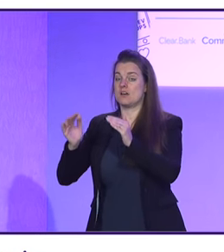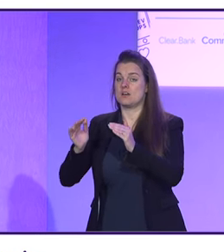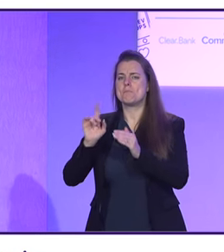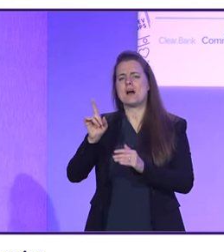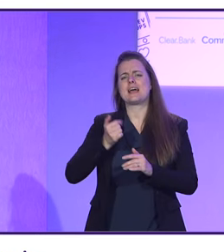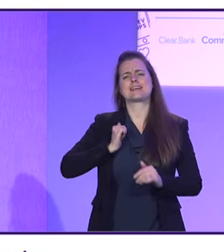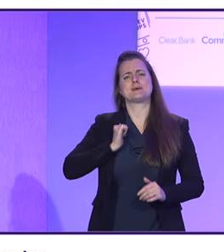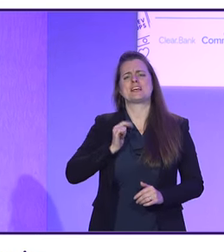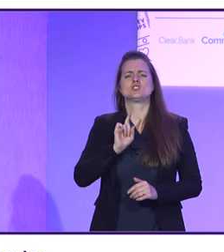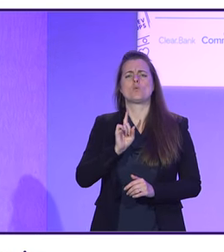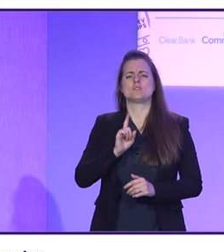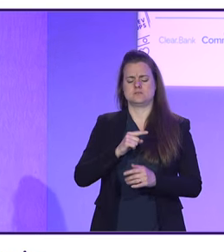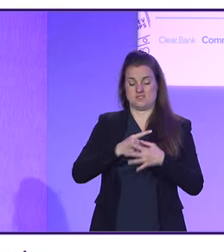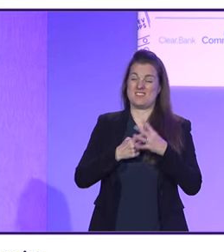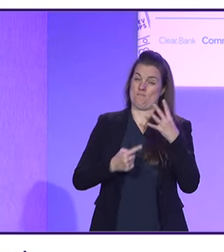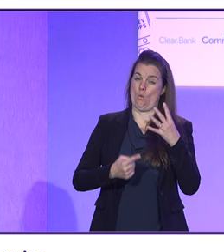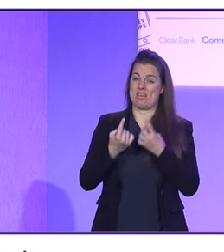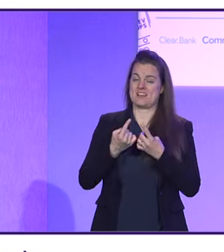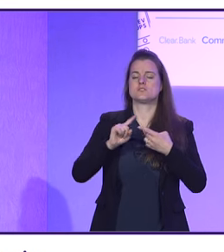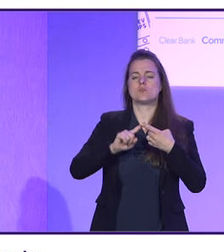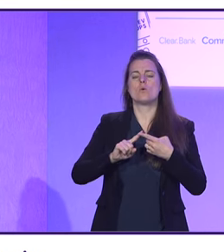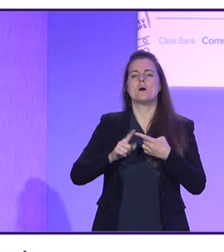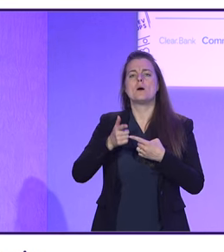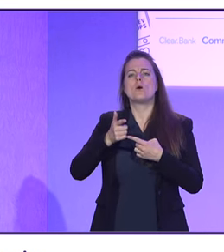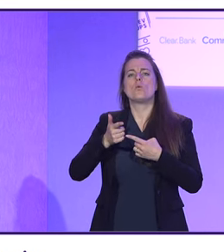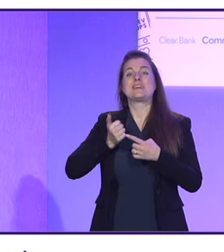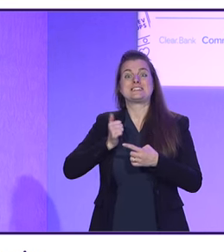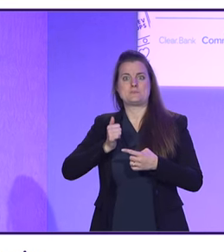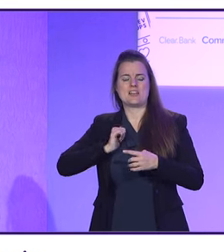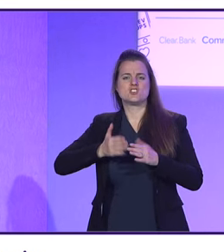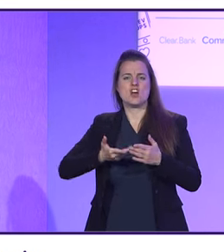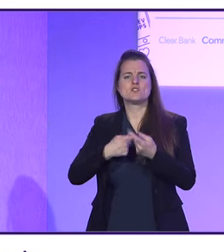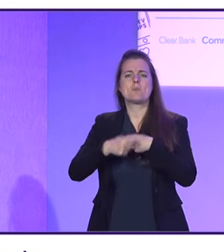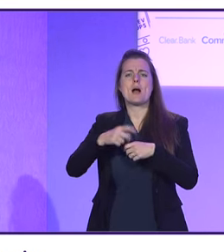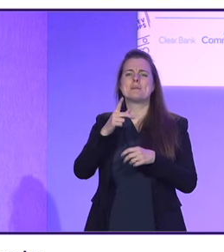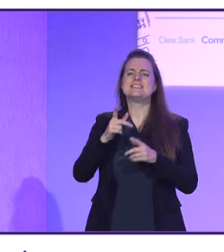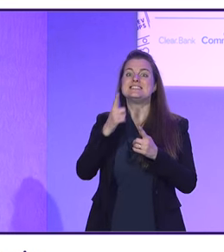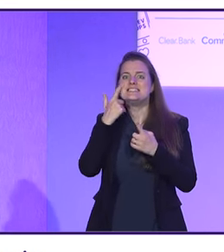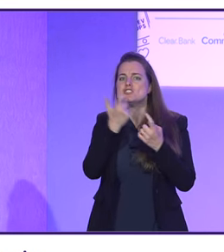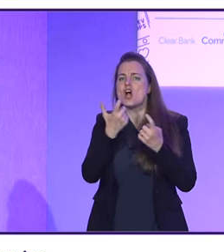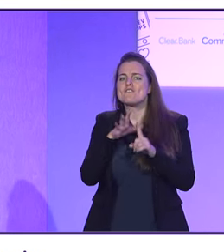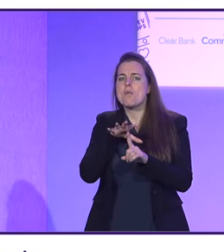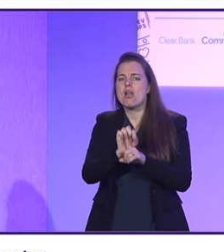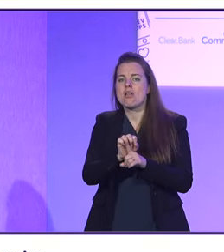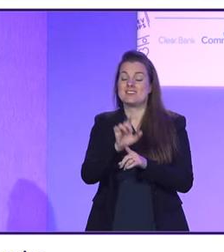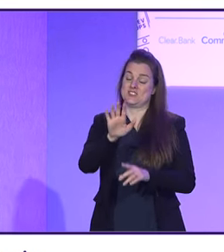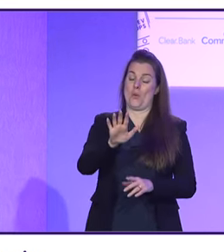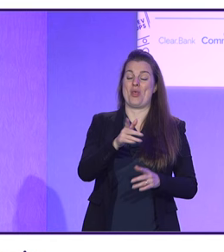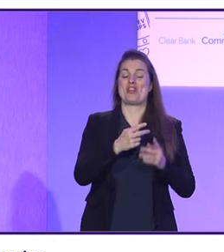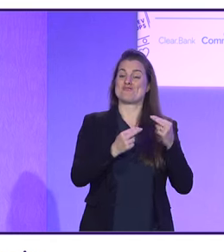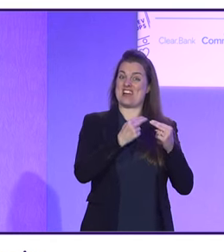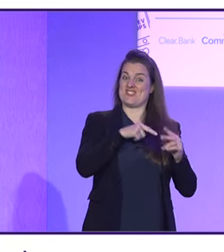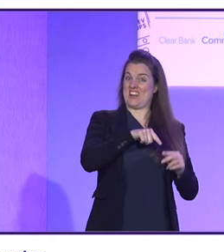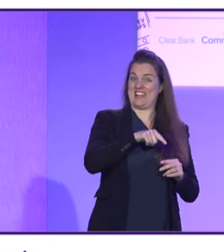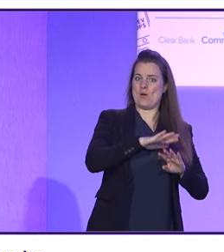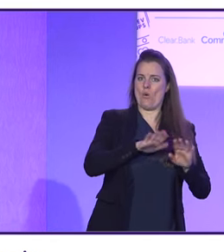things. First of all, I want it to be discoverable. So first of all, the restaurant that wasn't even on OpenTable, I'm not even